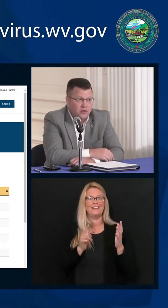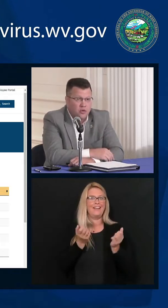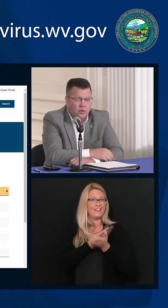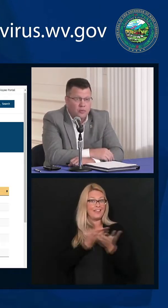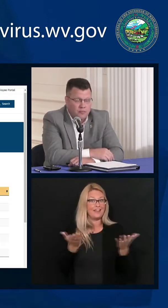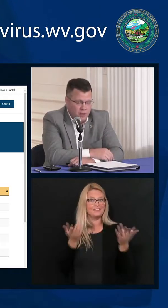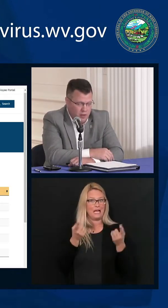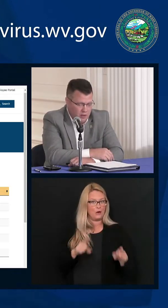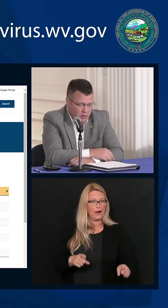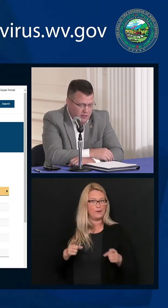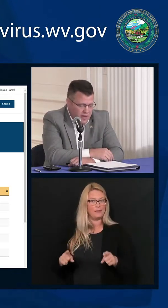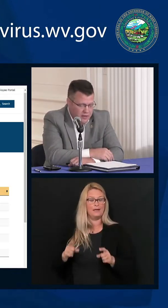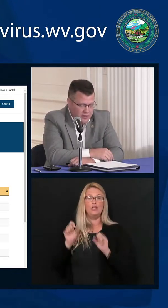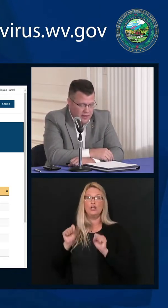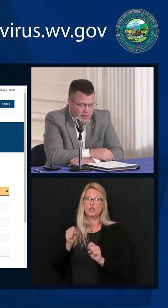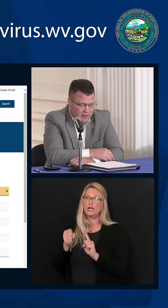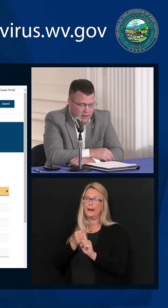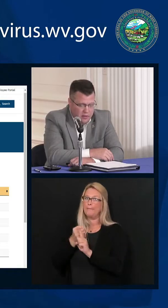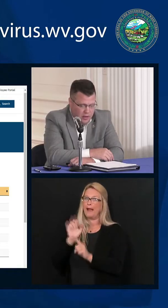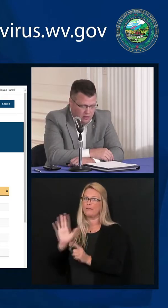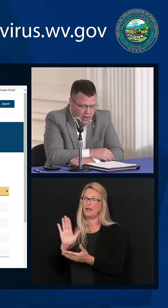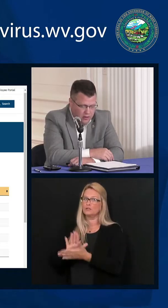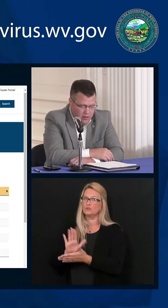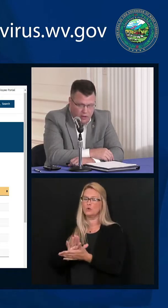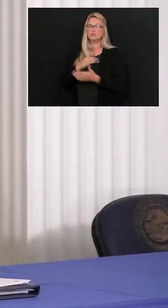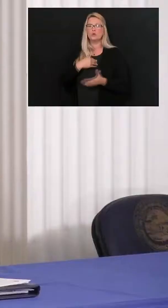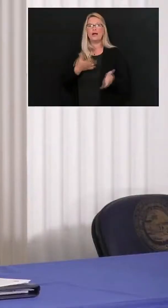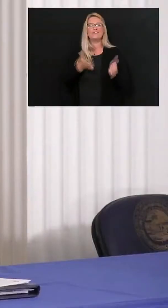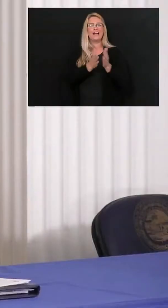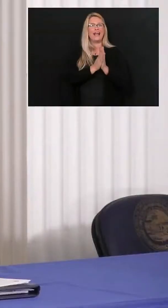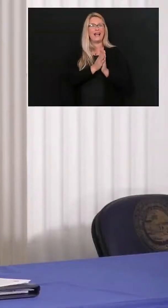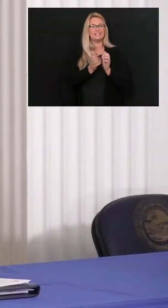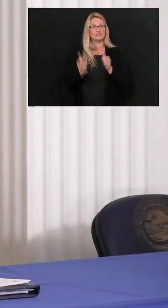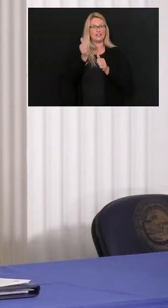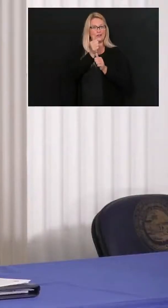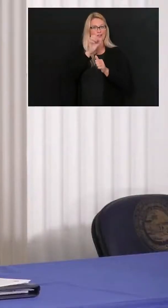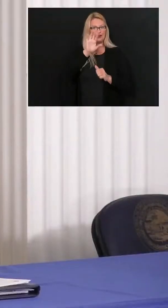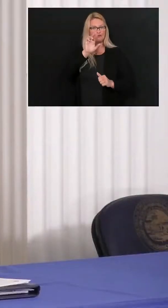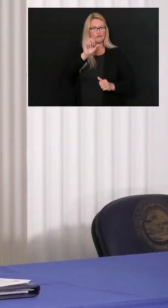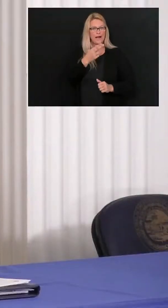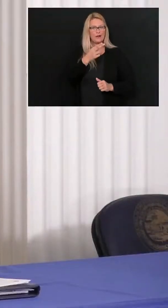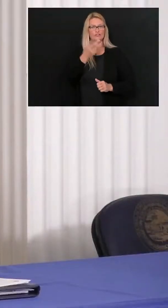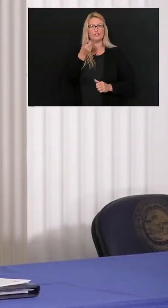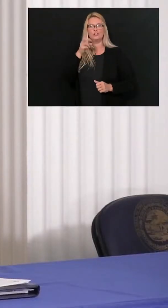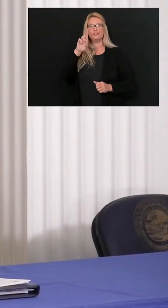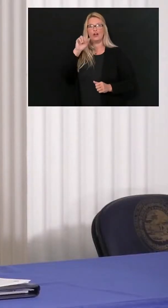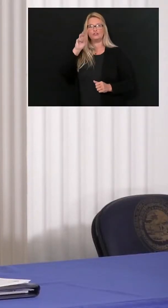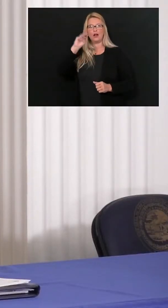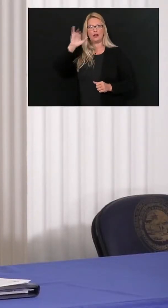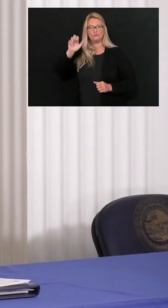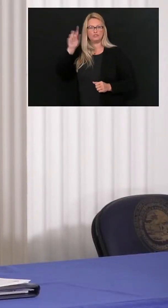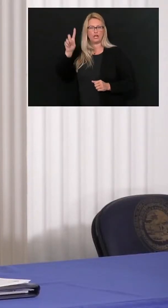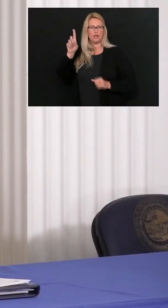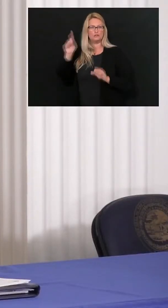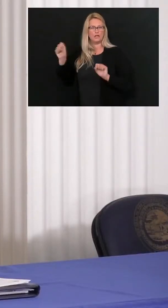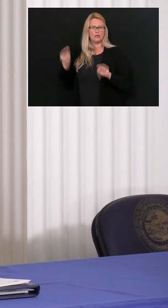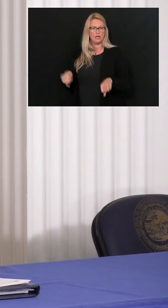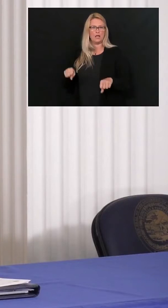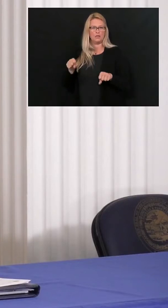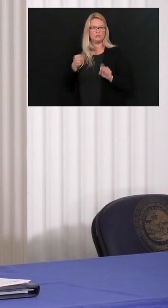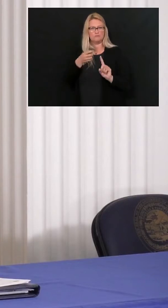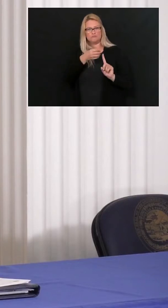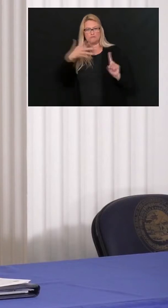impact a school. So I've asked Secretary Crouch and Dr. Amjad to briefly describe